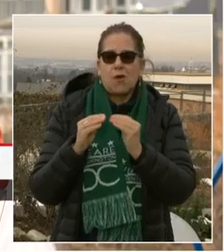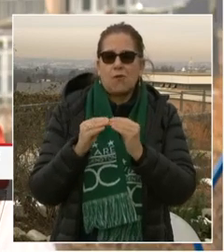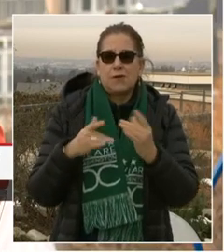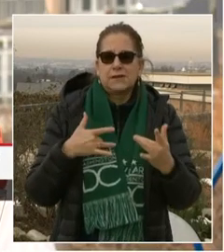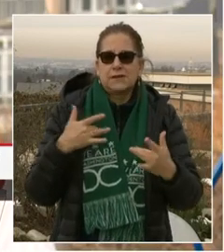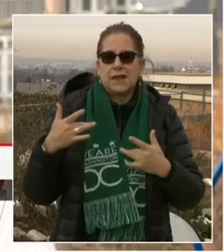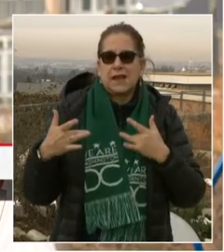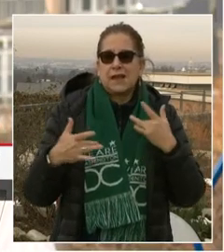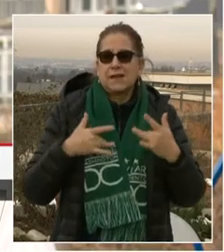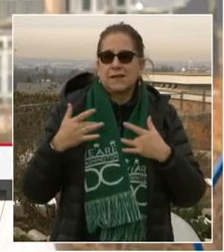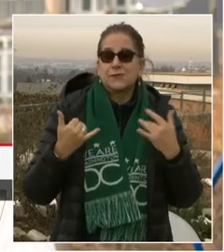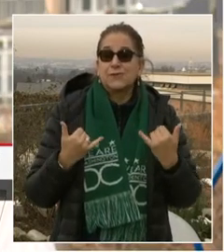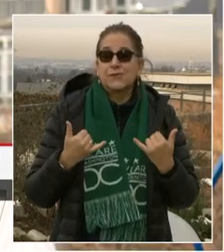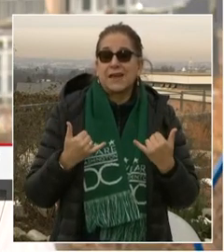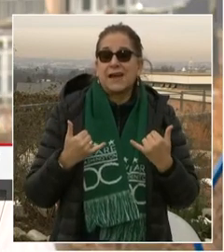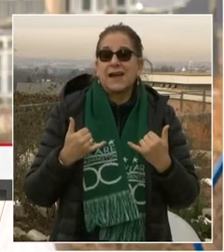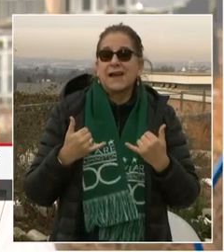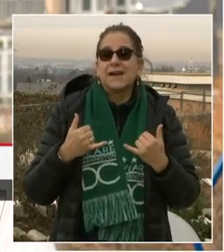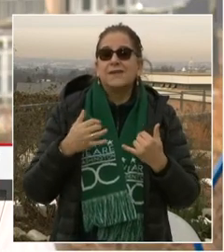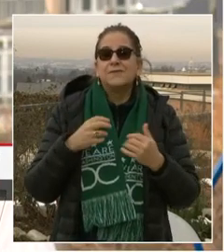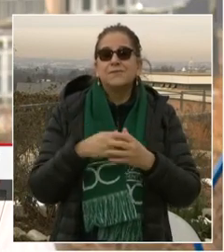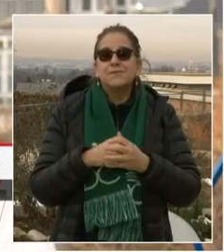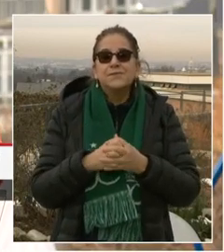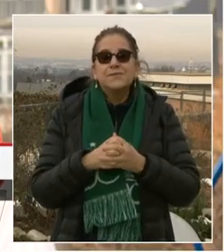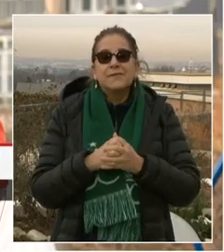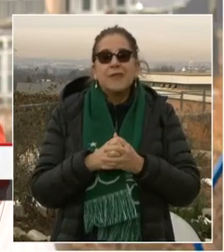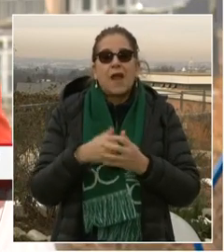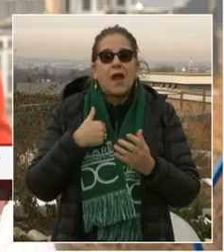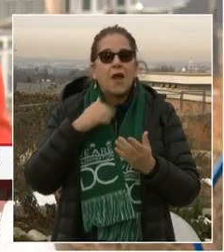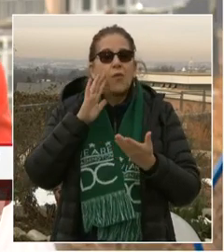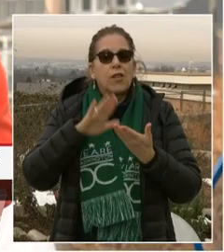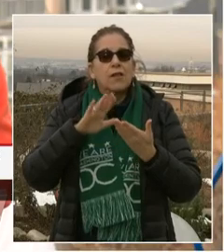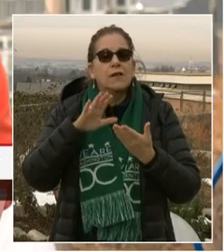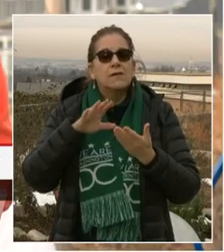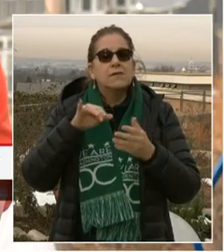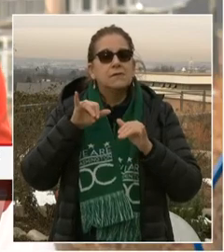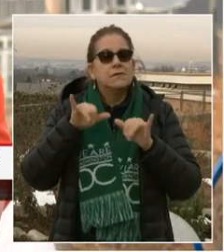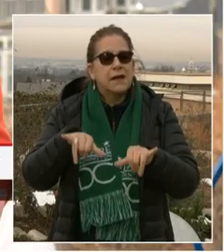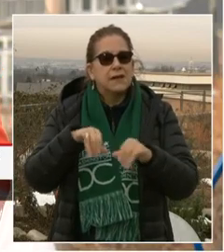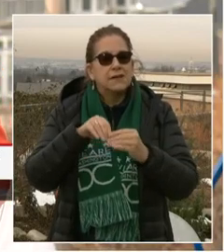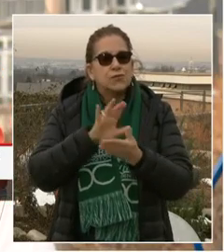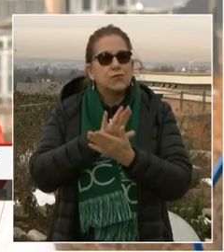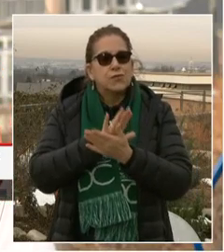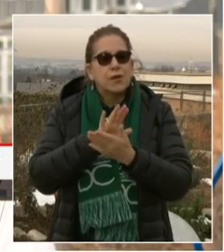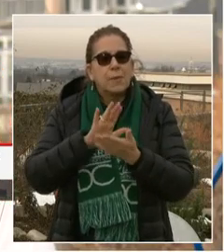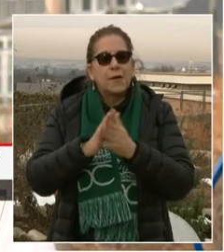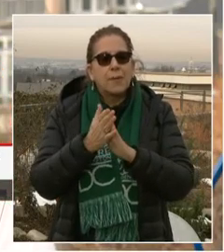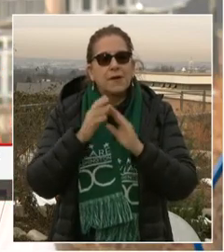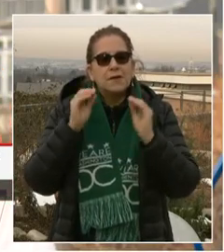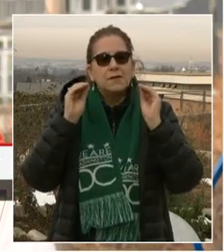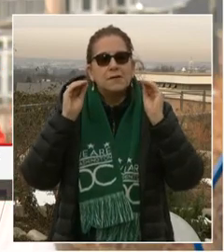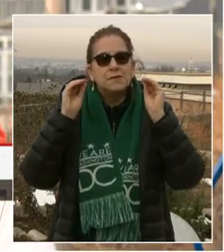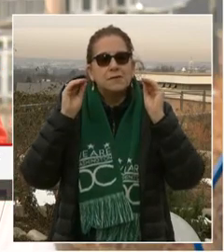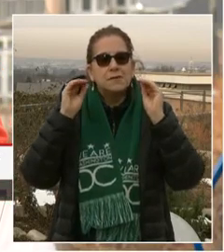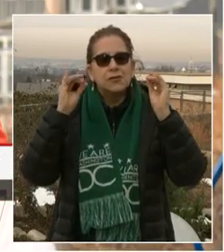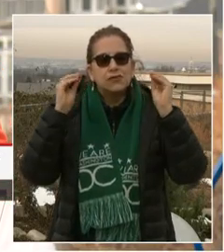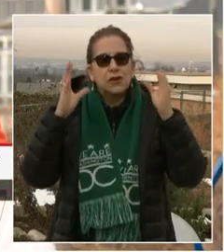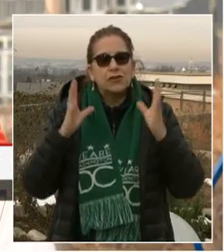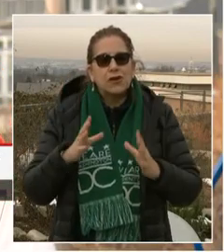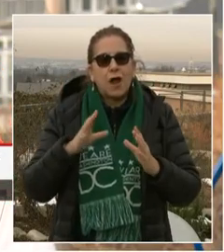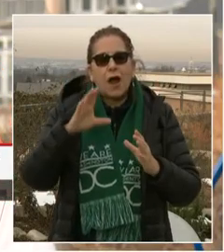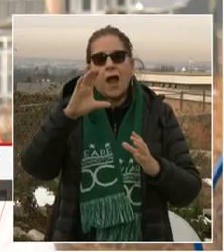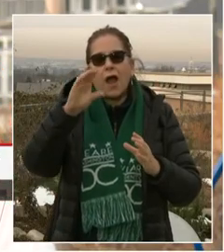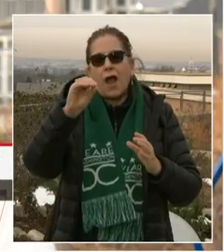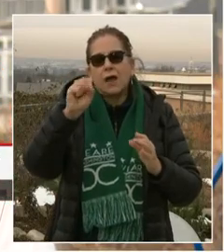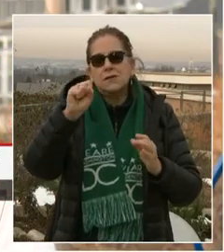instructor license in cosmetology. As I look back, thank you. As I